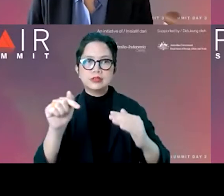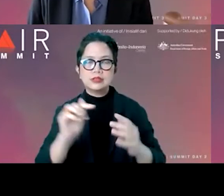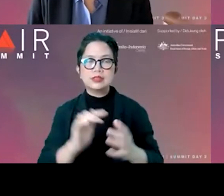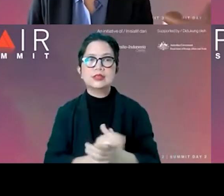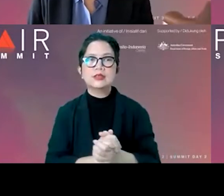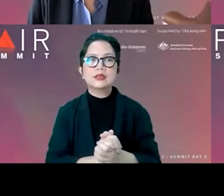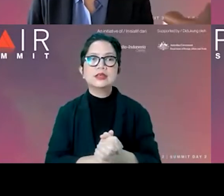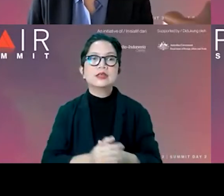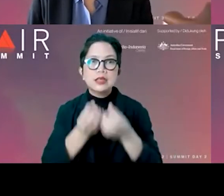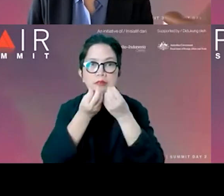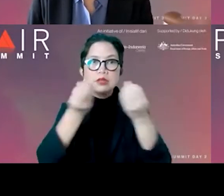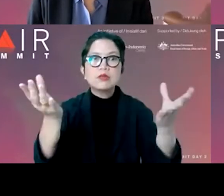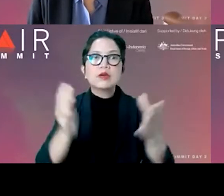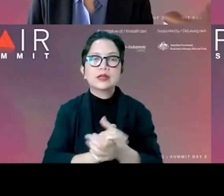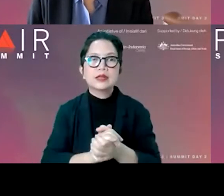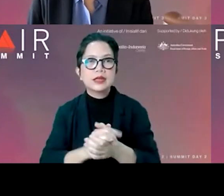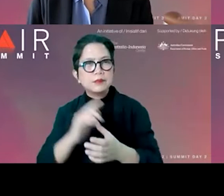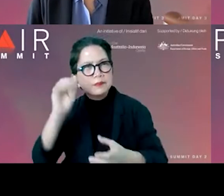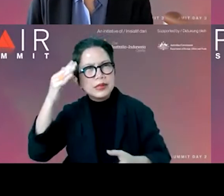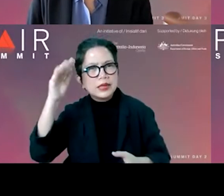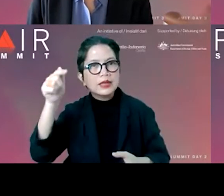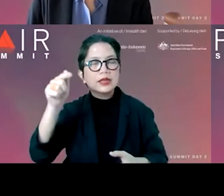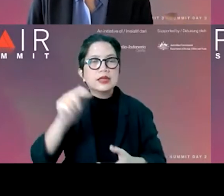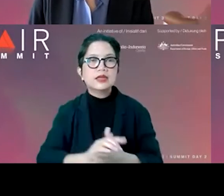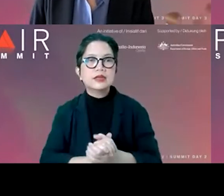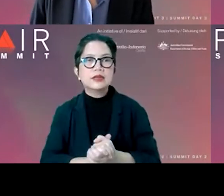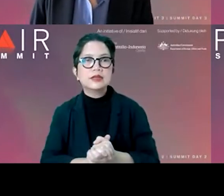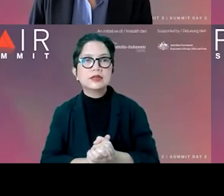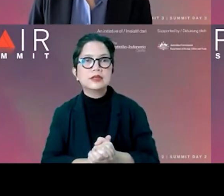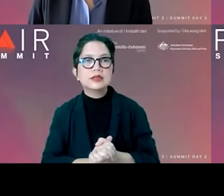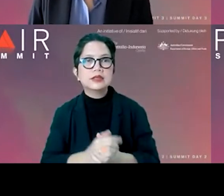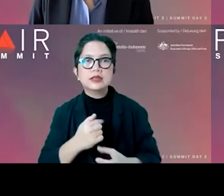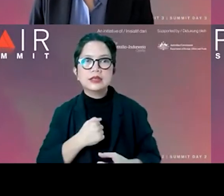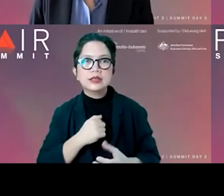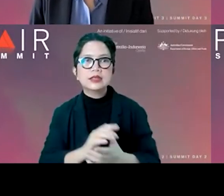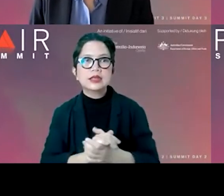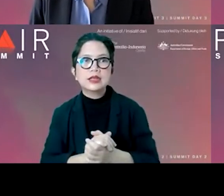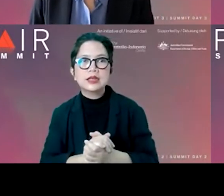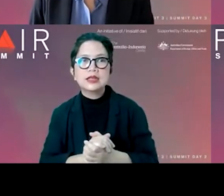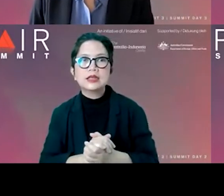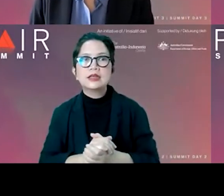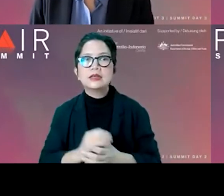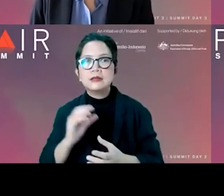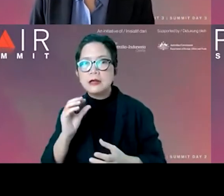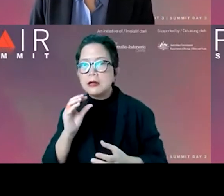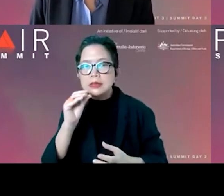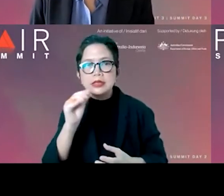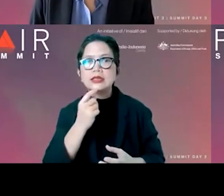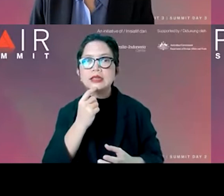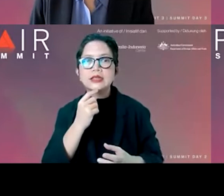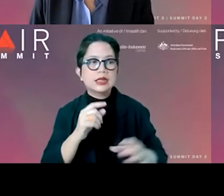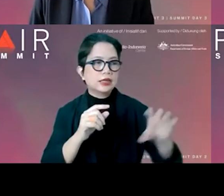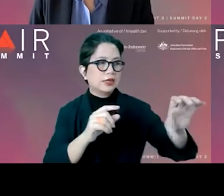are that we're talking about a 6-month time period, 3 identical regions, A, B, and C. Region A has an exposed population